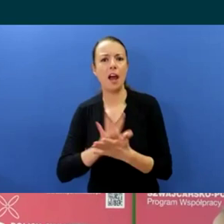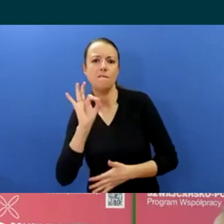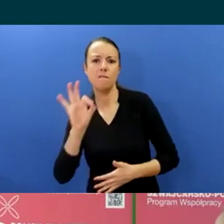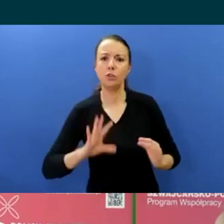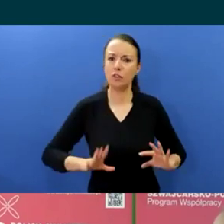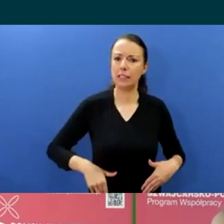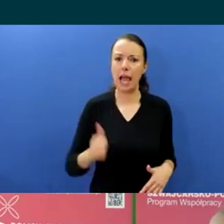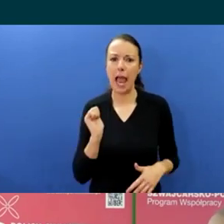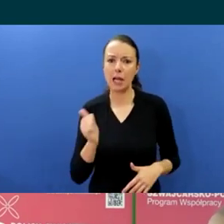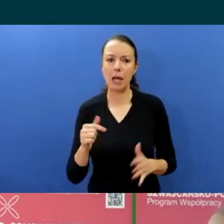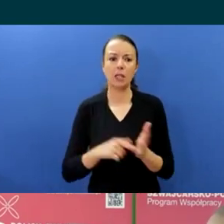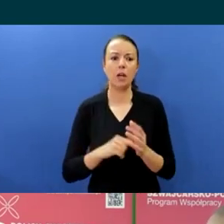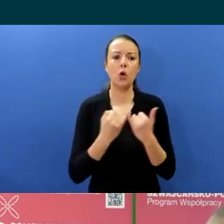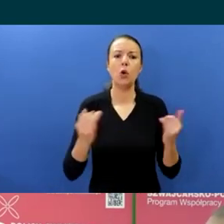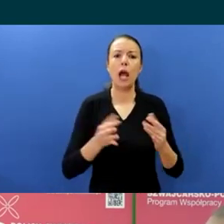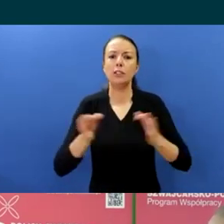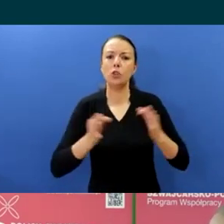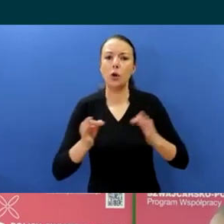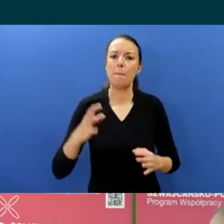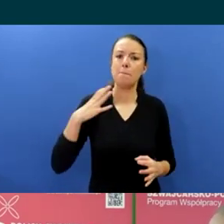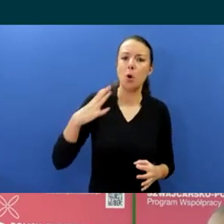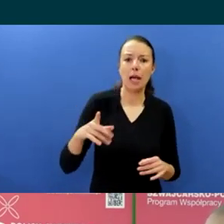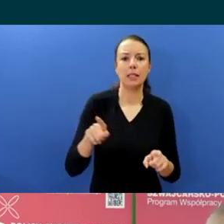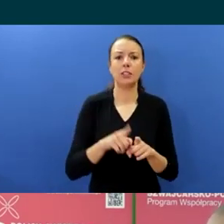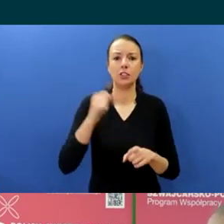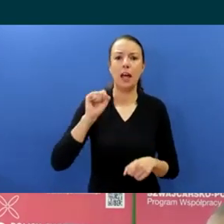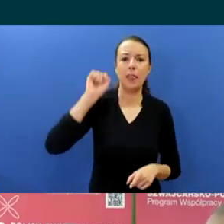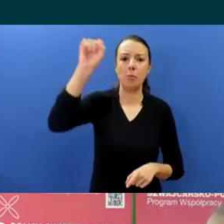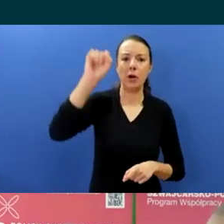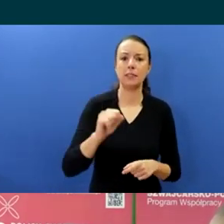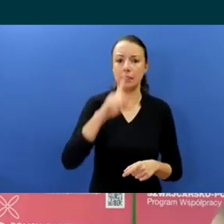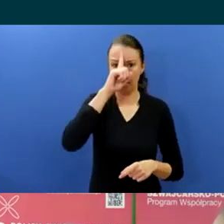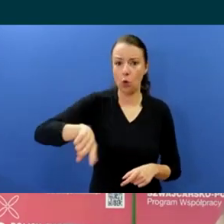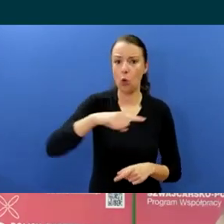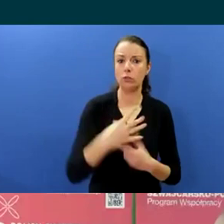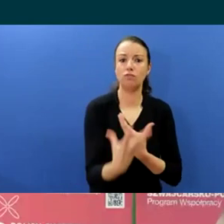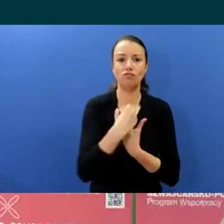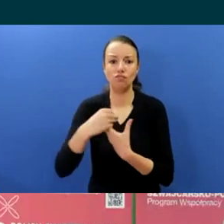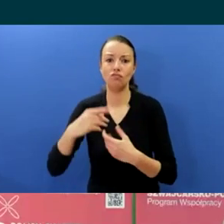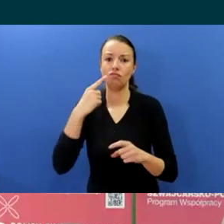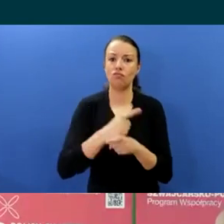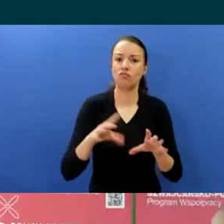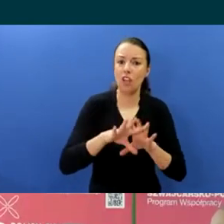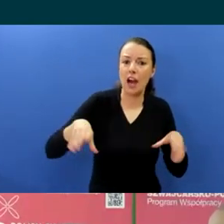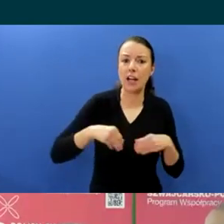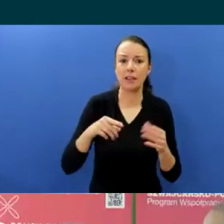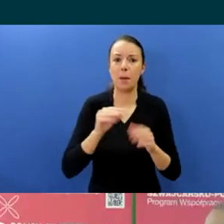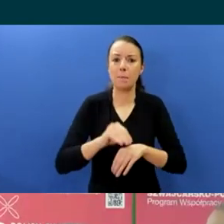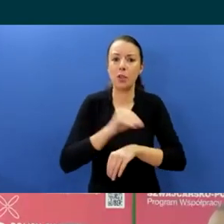because participation is something that is a trademark of Switzerland. Is deliberative, participative